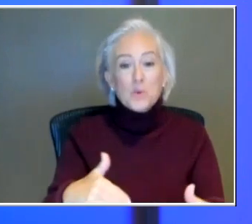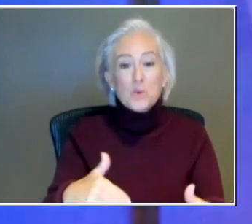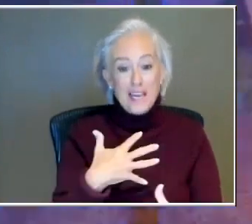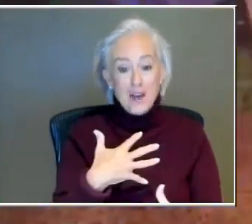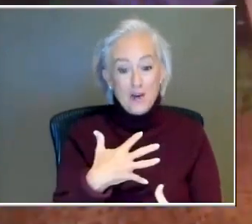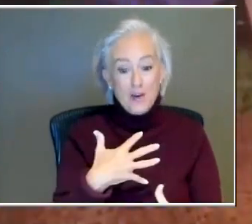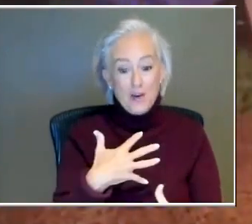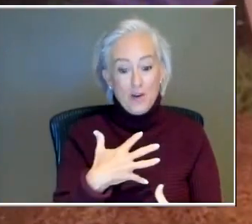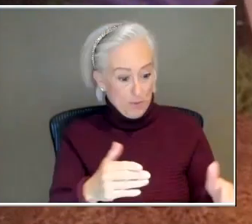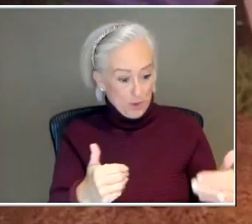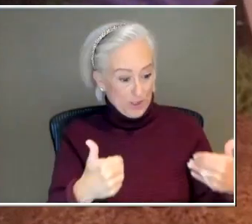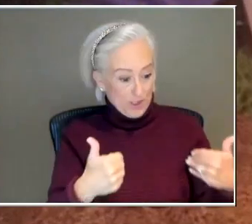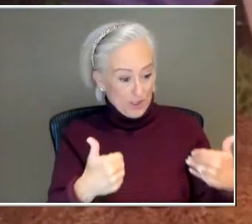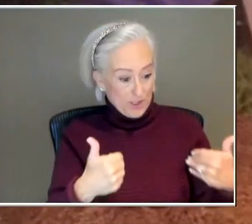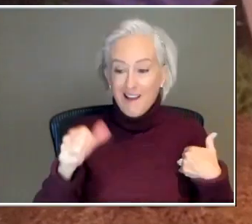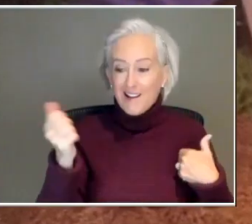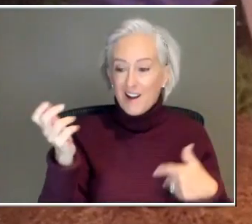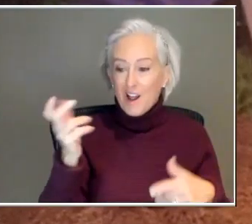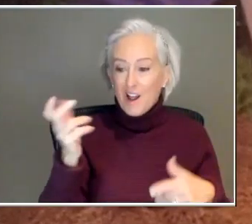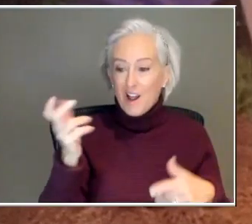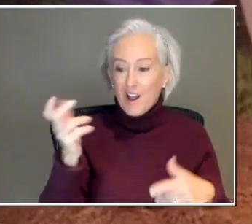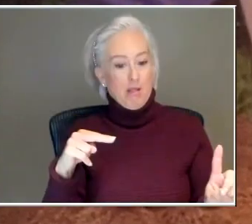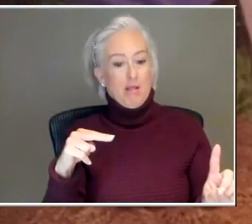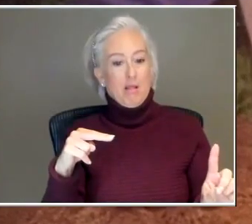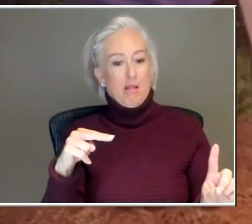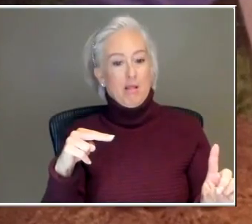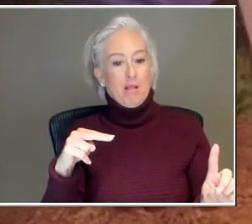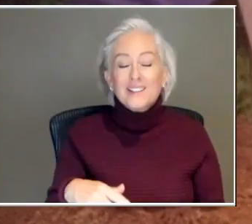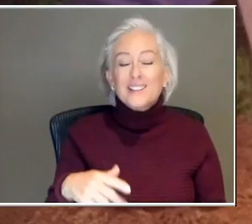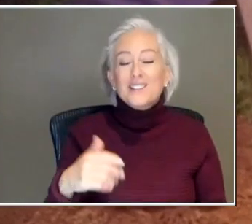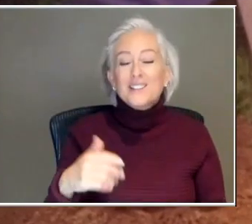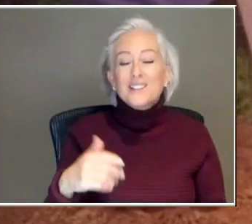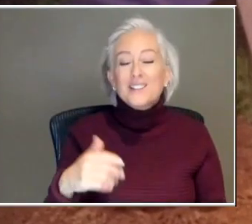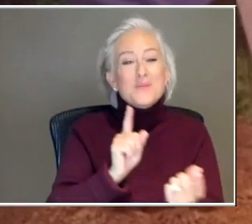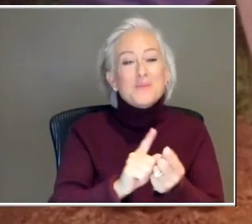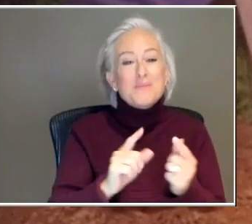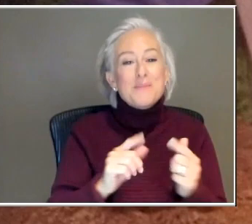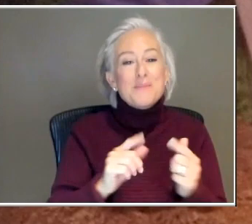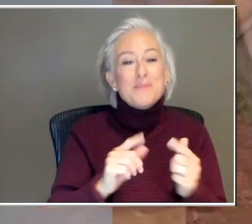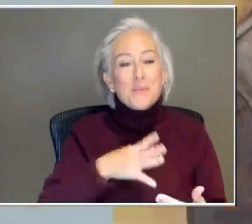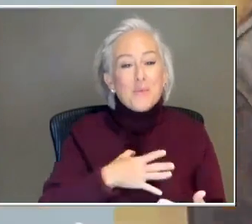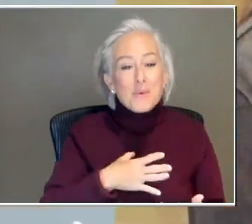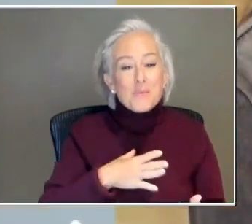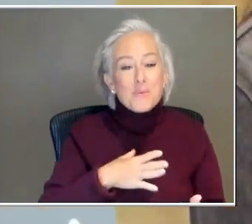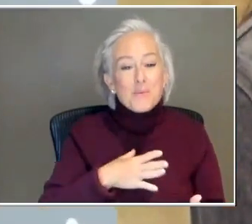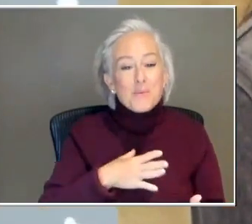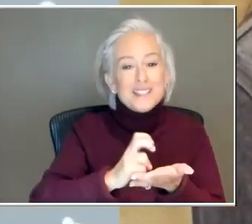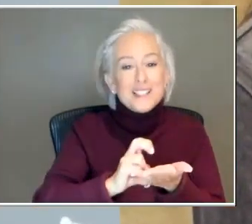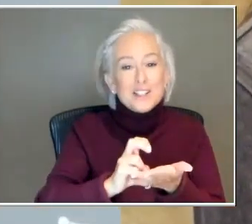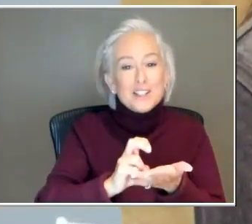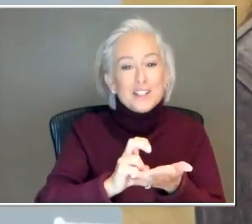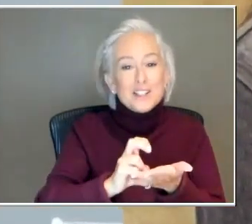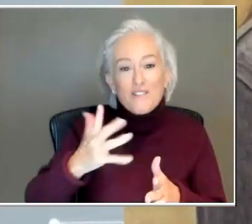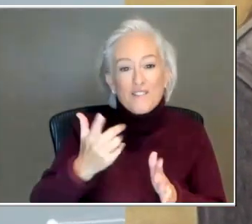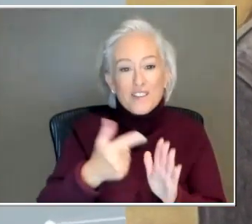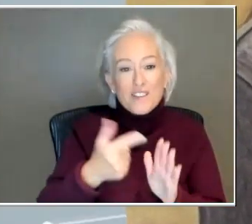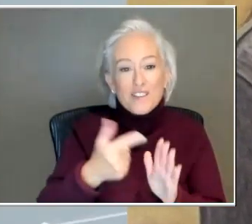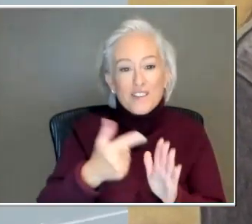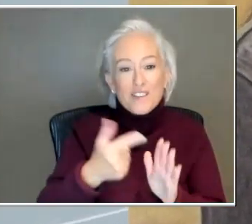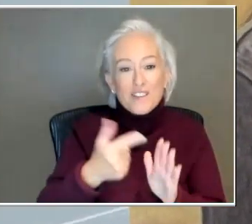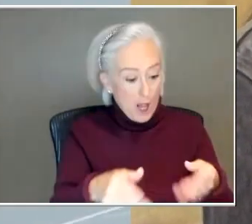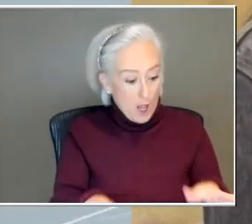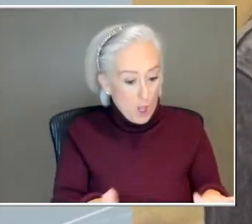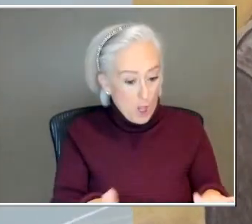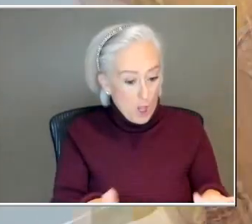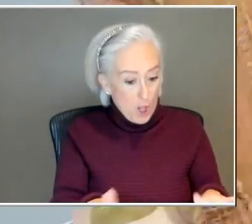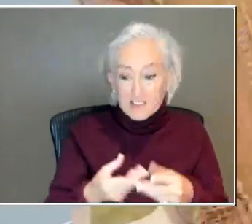them. Today, we meet a young woman whose seizures started in the 5th grade. She lost friends. Later, she lost out on job